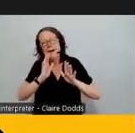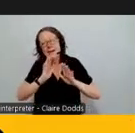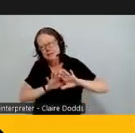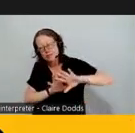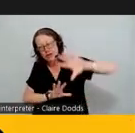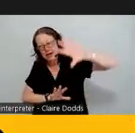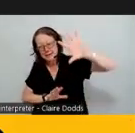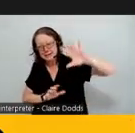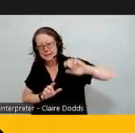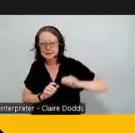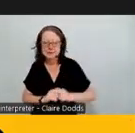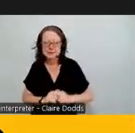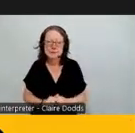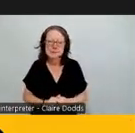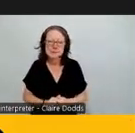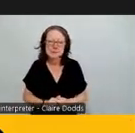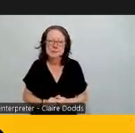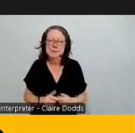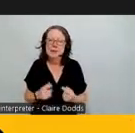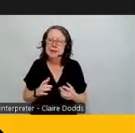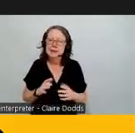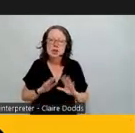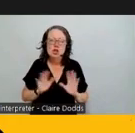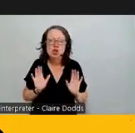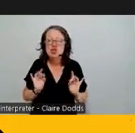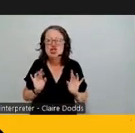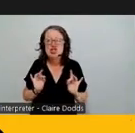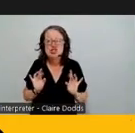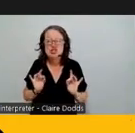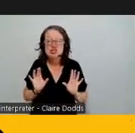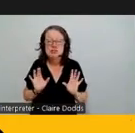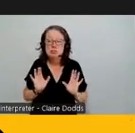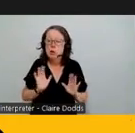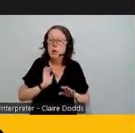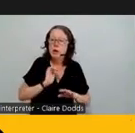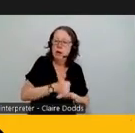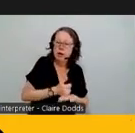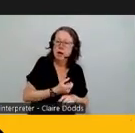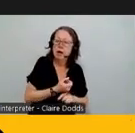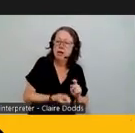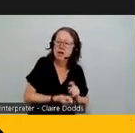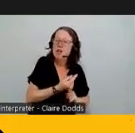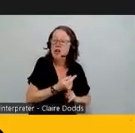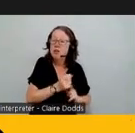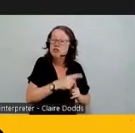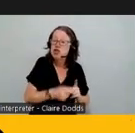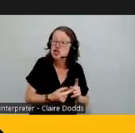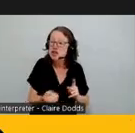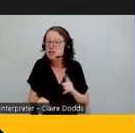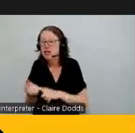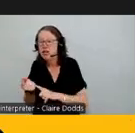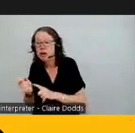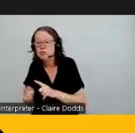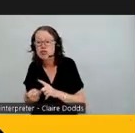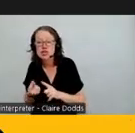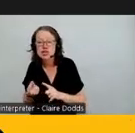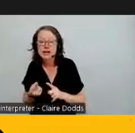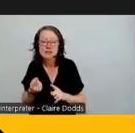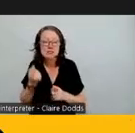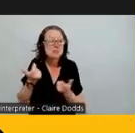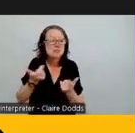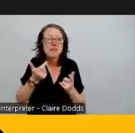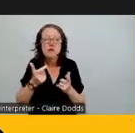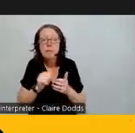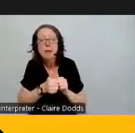else David said, it's not just can we do some projects here or there? Can we find some partners and some volunteers in